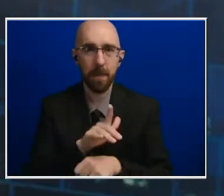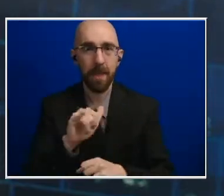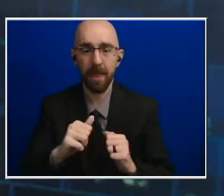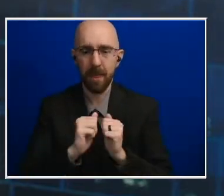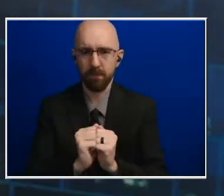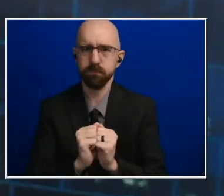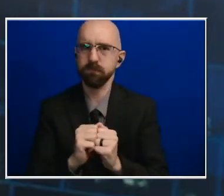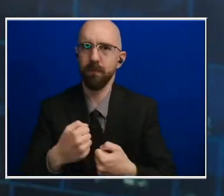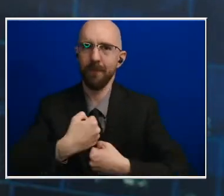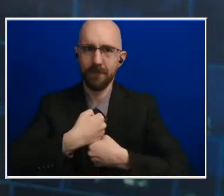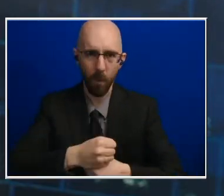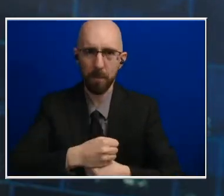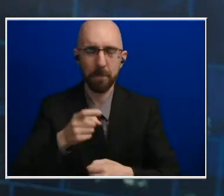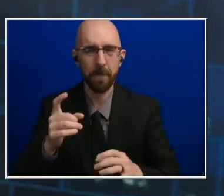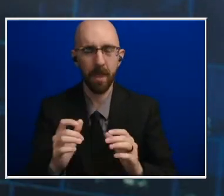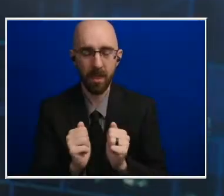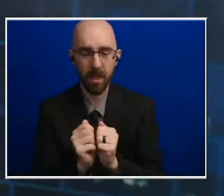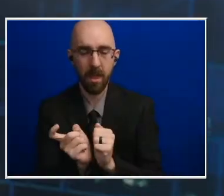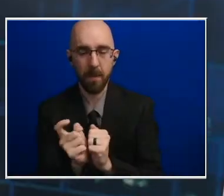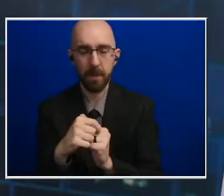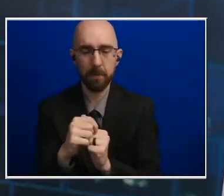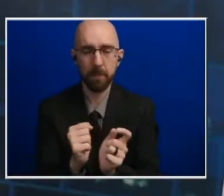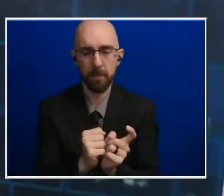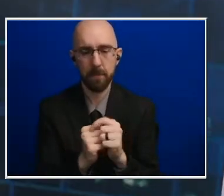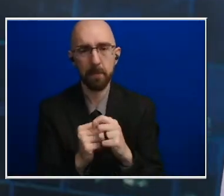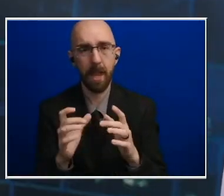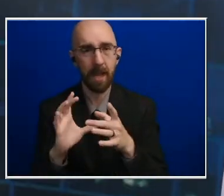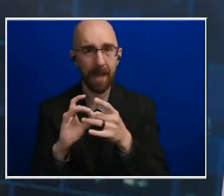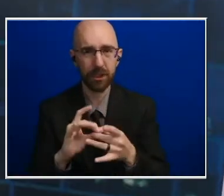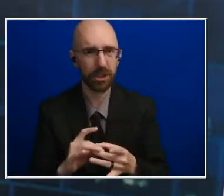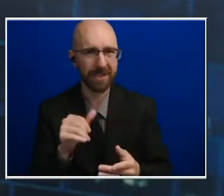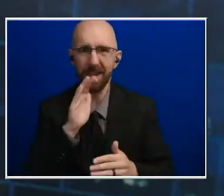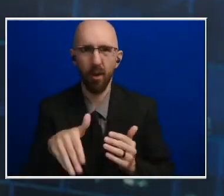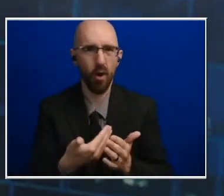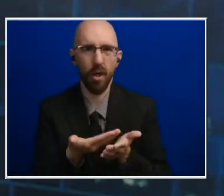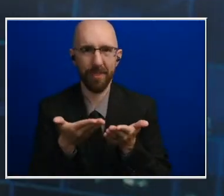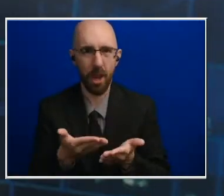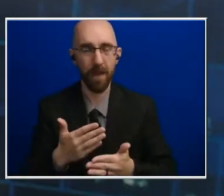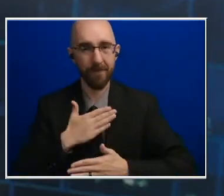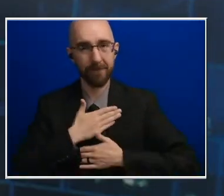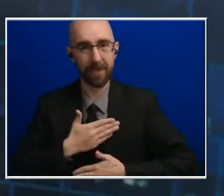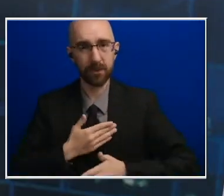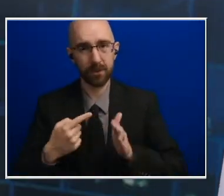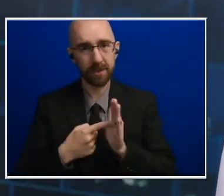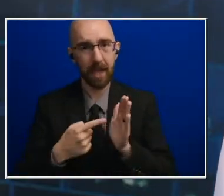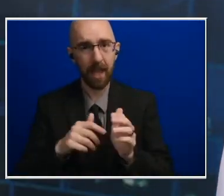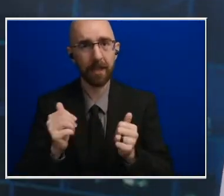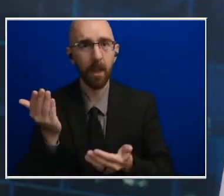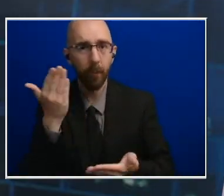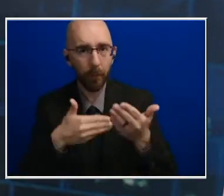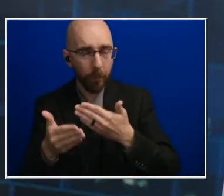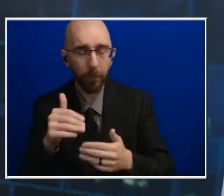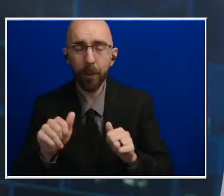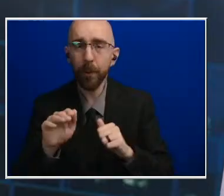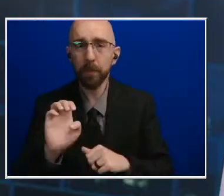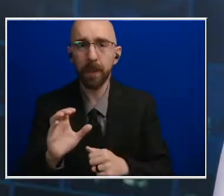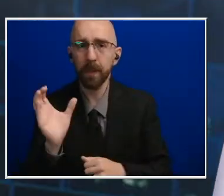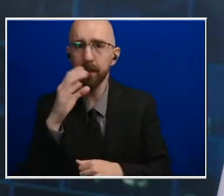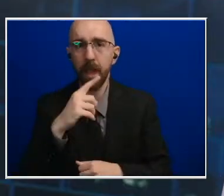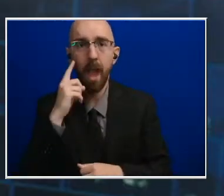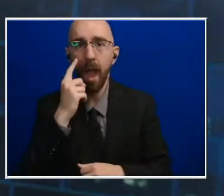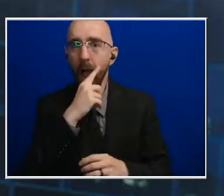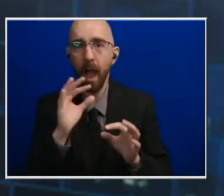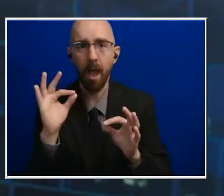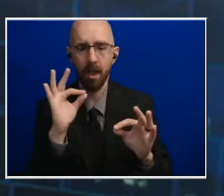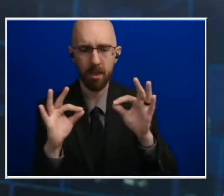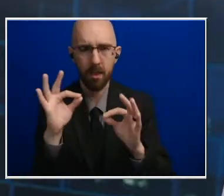those connections are not all there, and so the physical signs can be quite subtle. So it could be abnormal eye movements, the